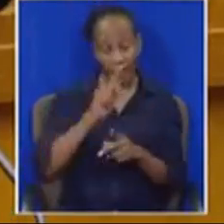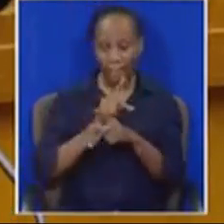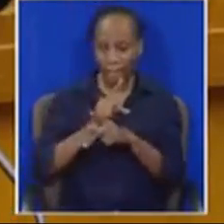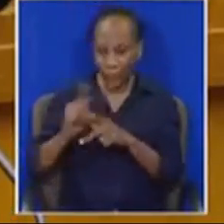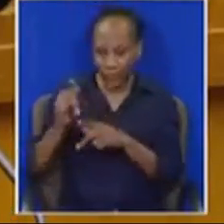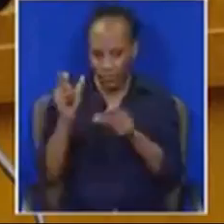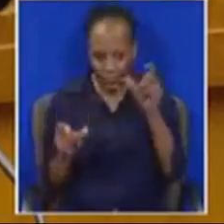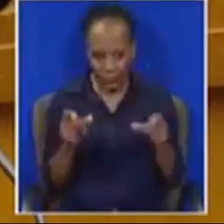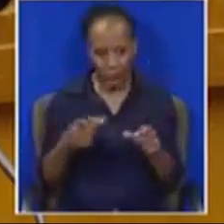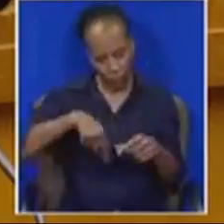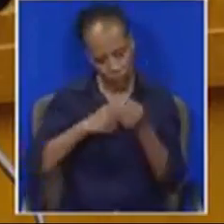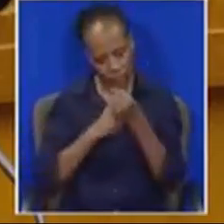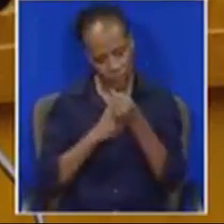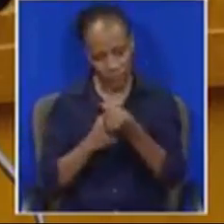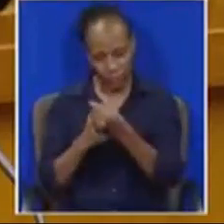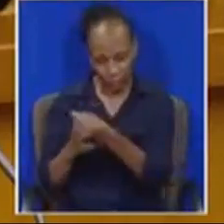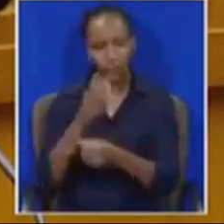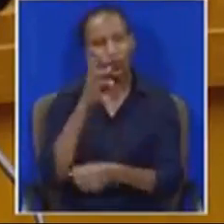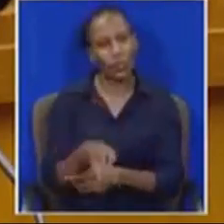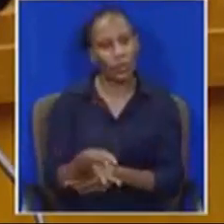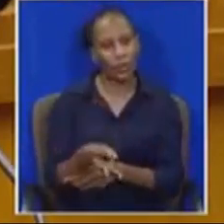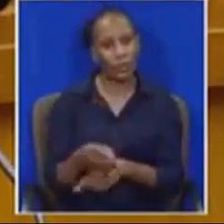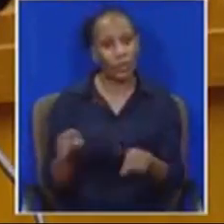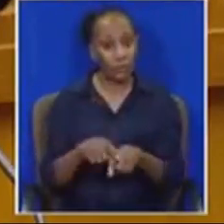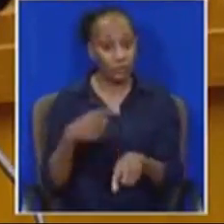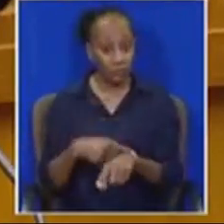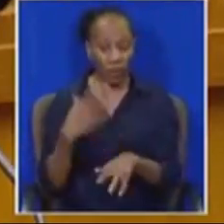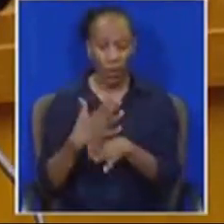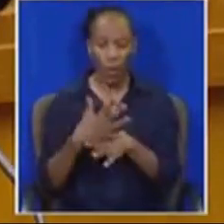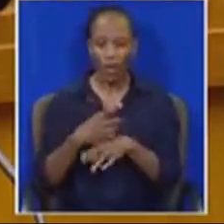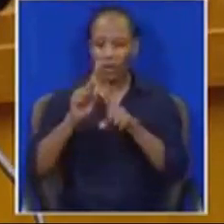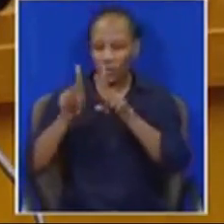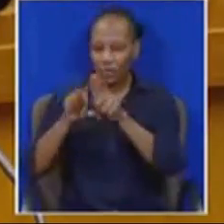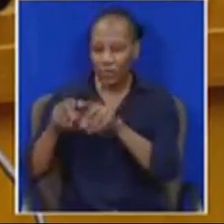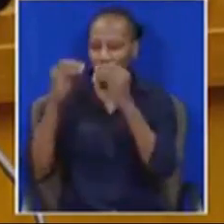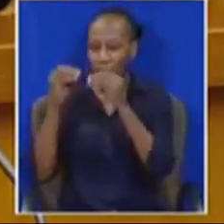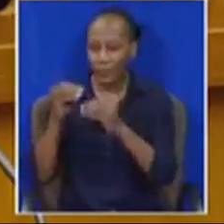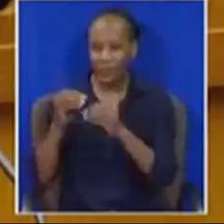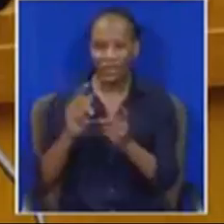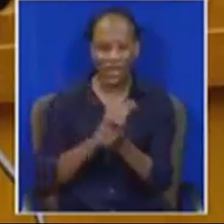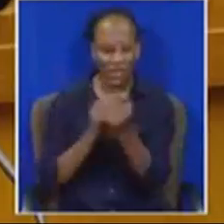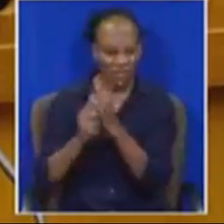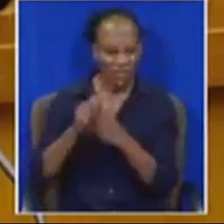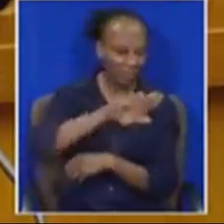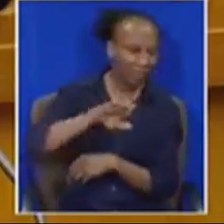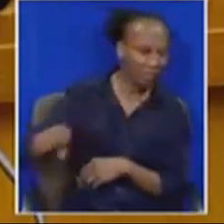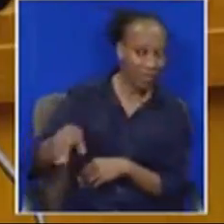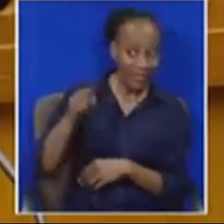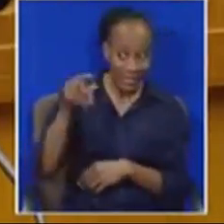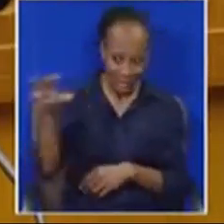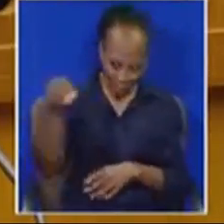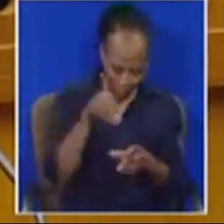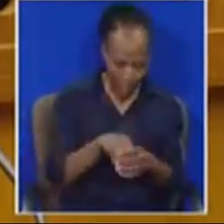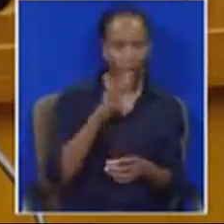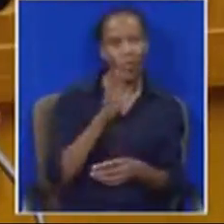deal decisively with companies that resist transformation, and we will use competition